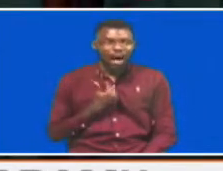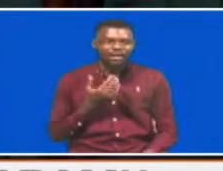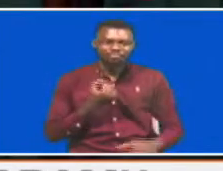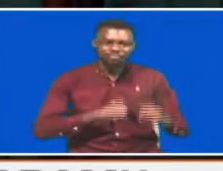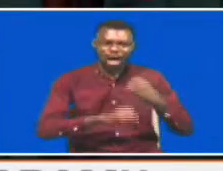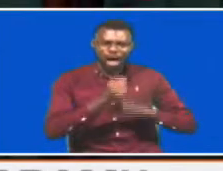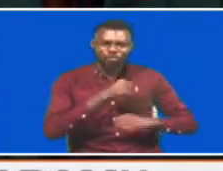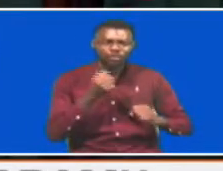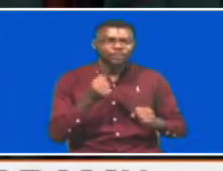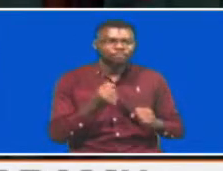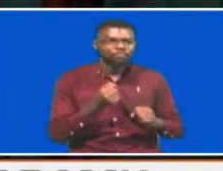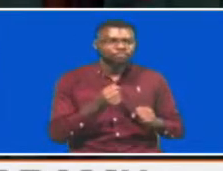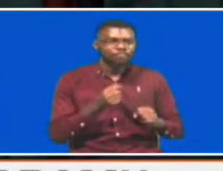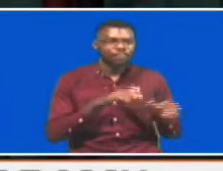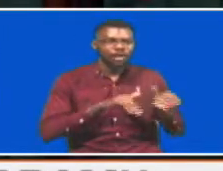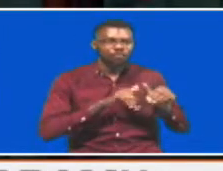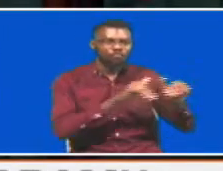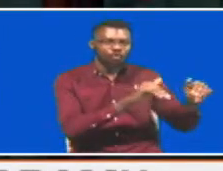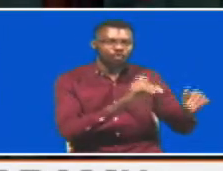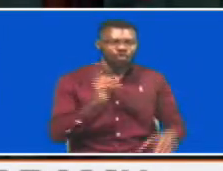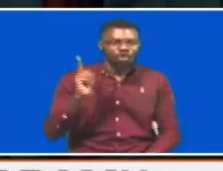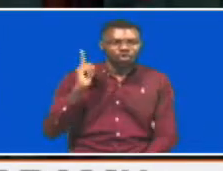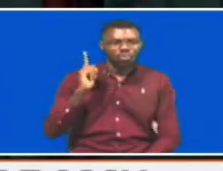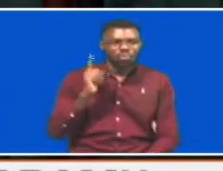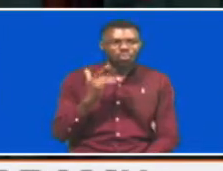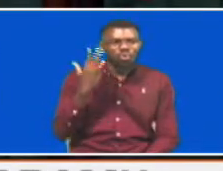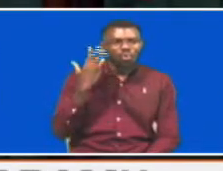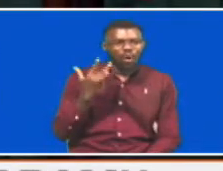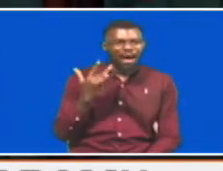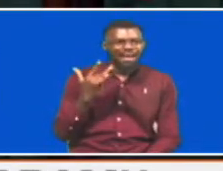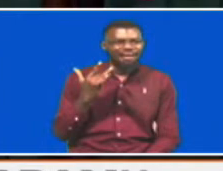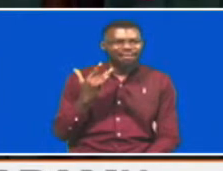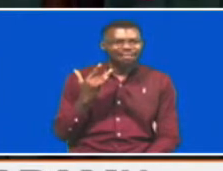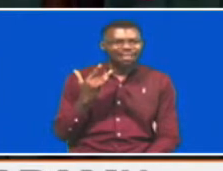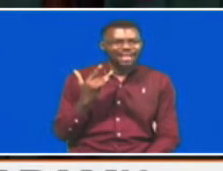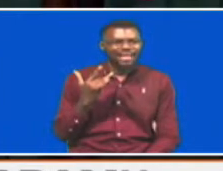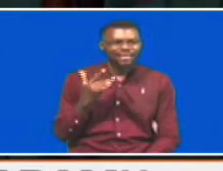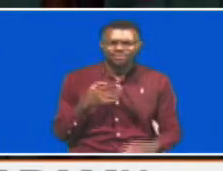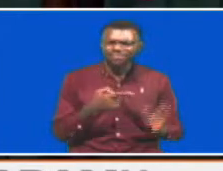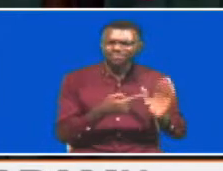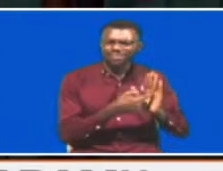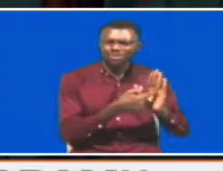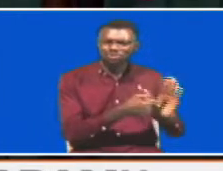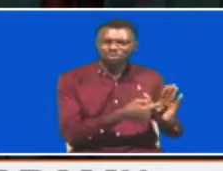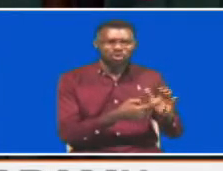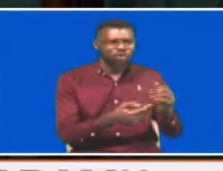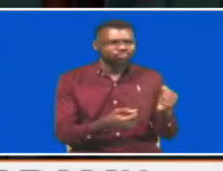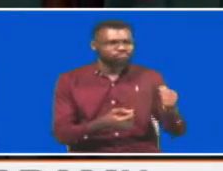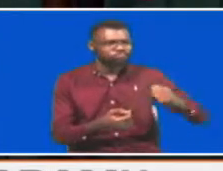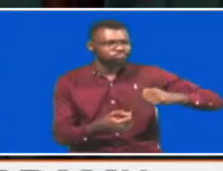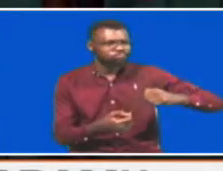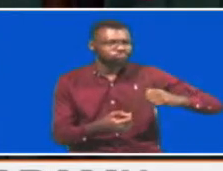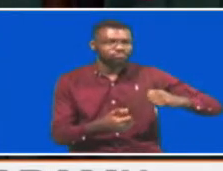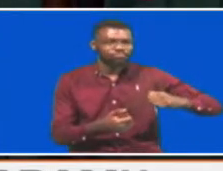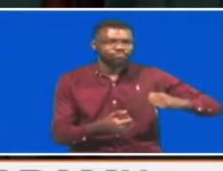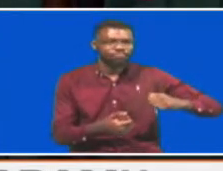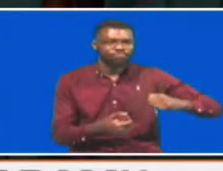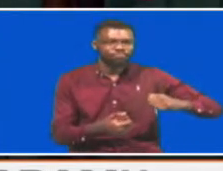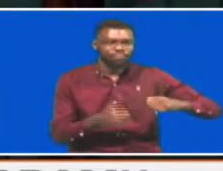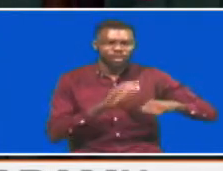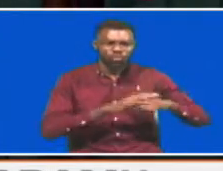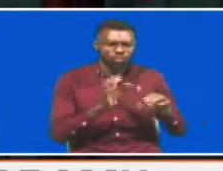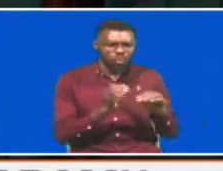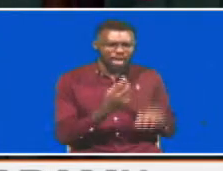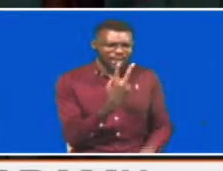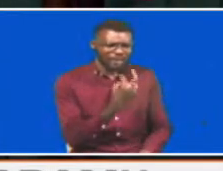appropriate action in accordance with the law, because it will be a show of impunity if a